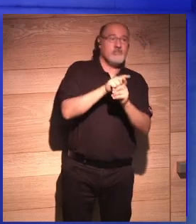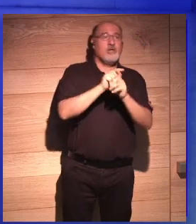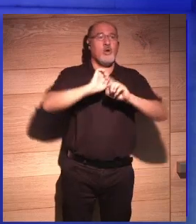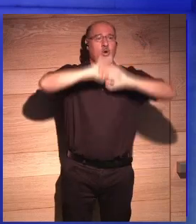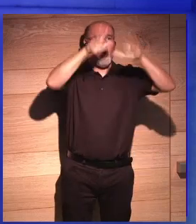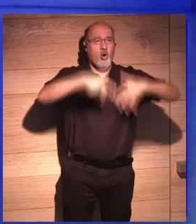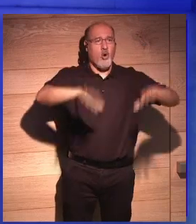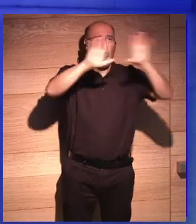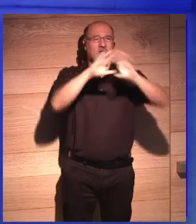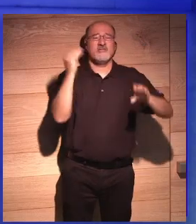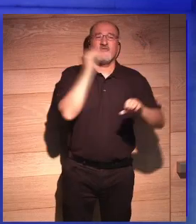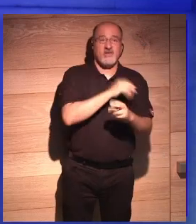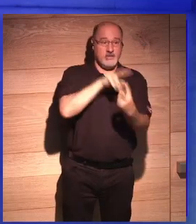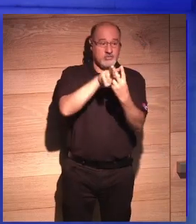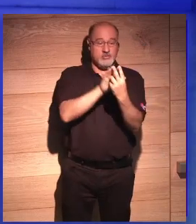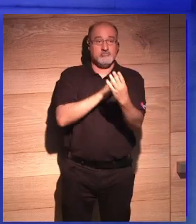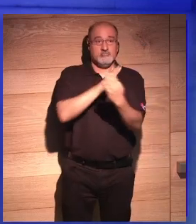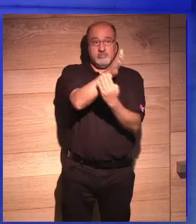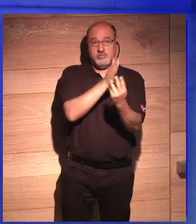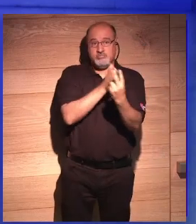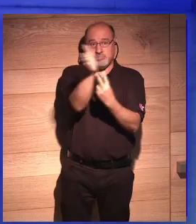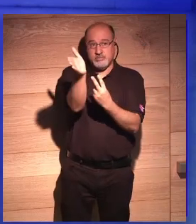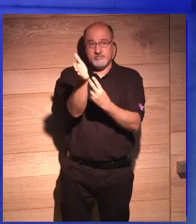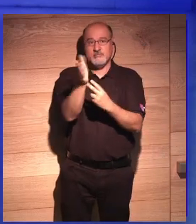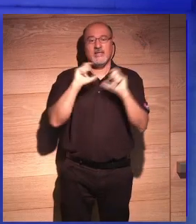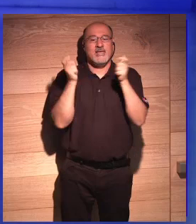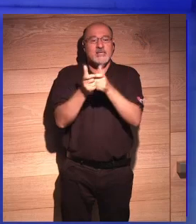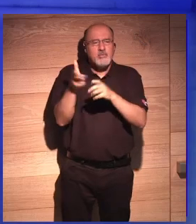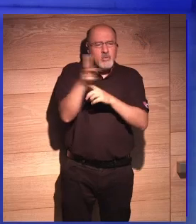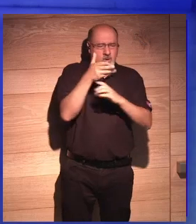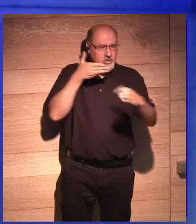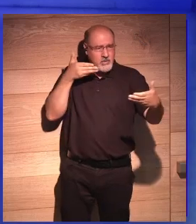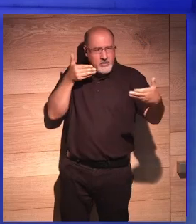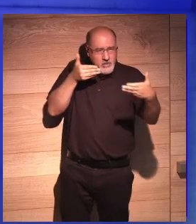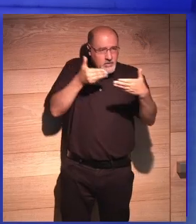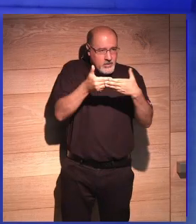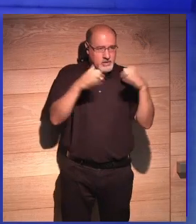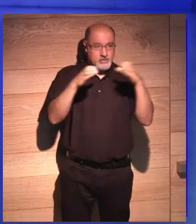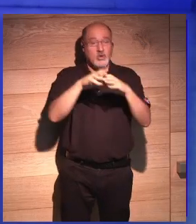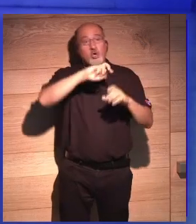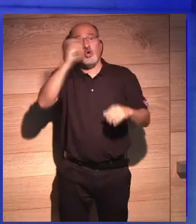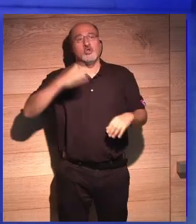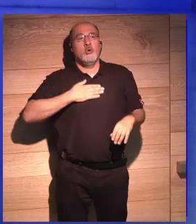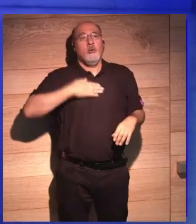in terms of the tools that we use. The other project is VL or VVVV.